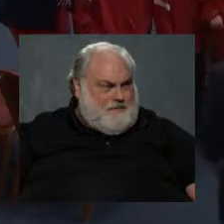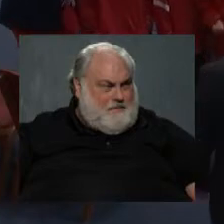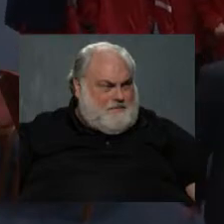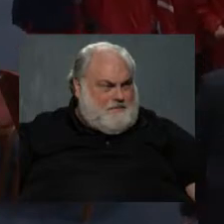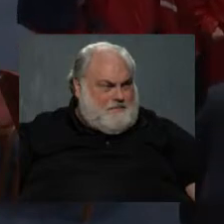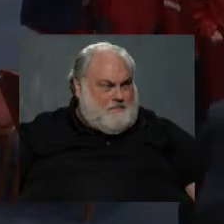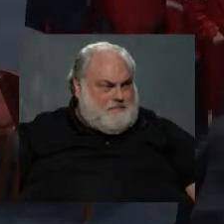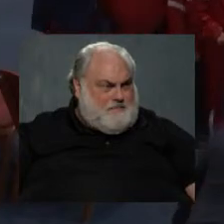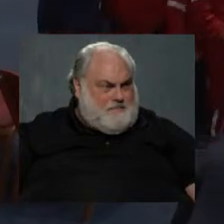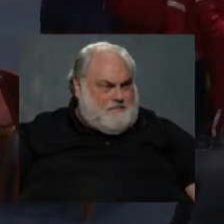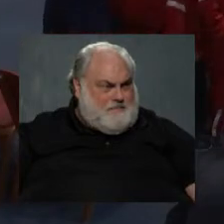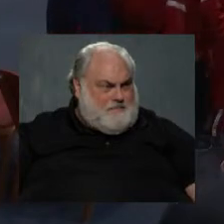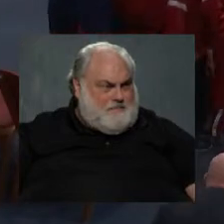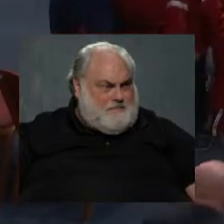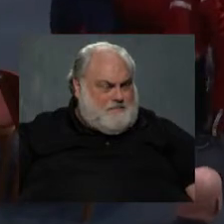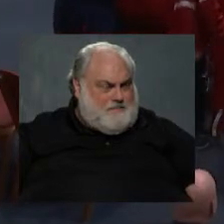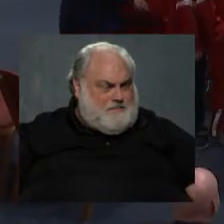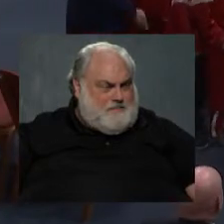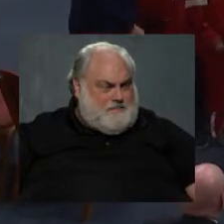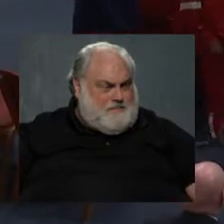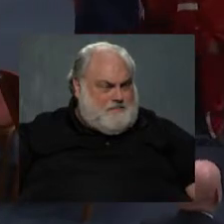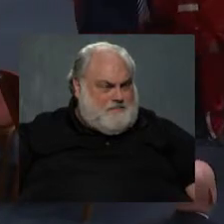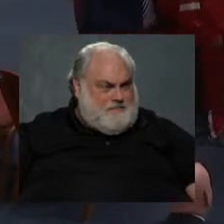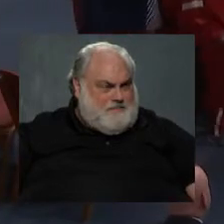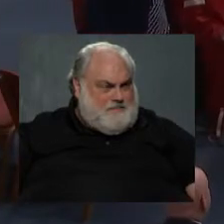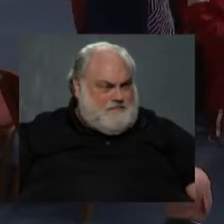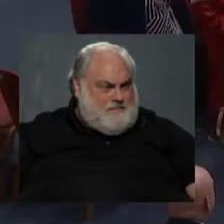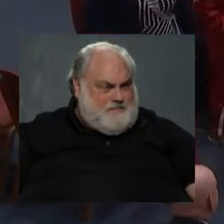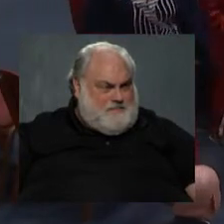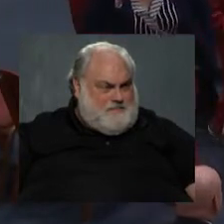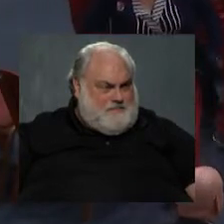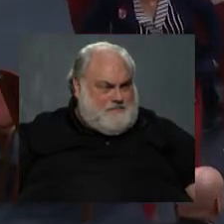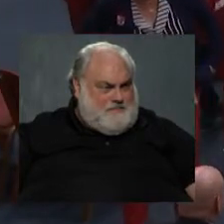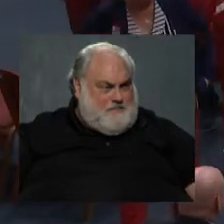Coach, let you go first. How's everybody doing?